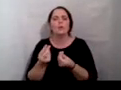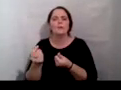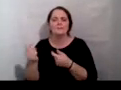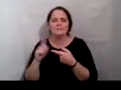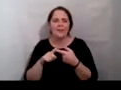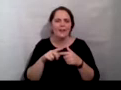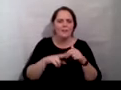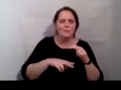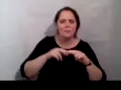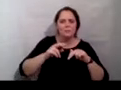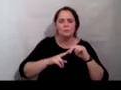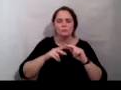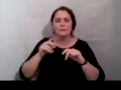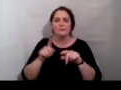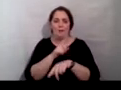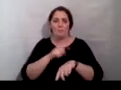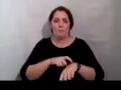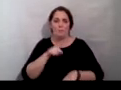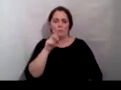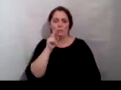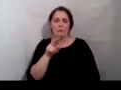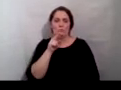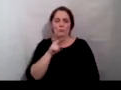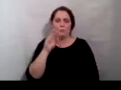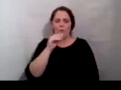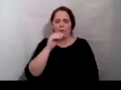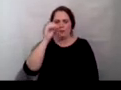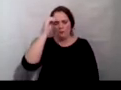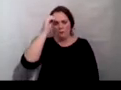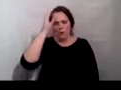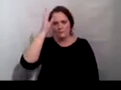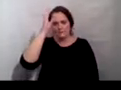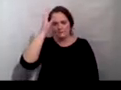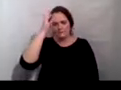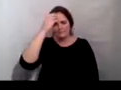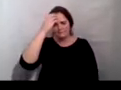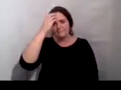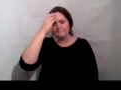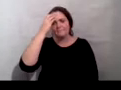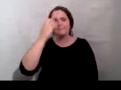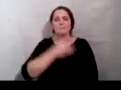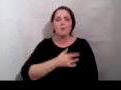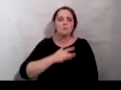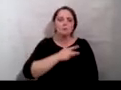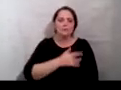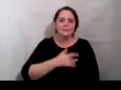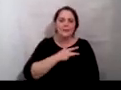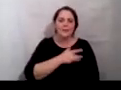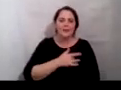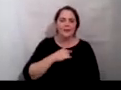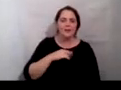keeps connecting and building cognitively and emotionally in Mavis Ngallametta's